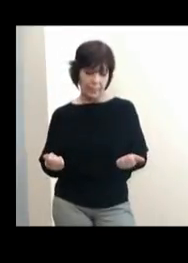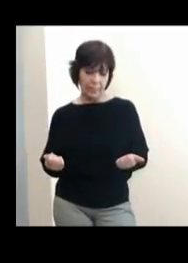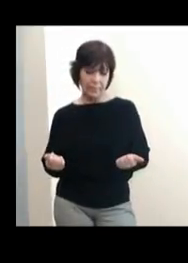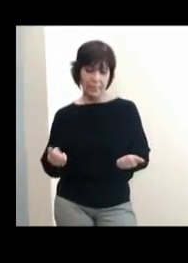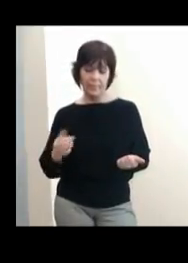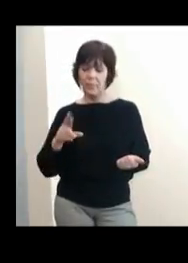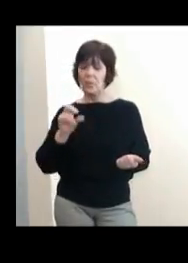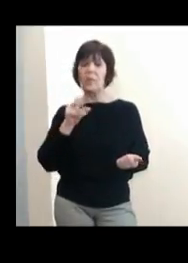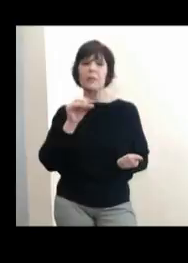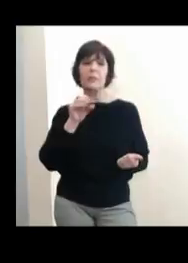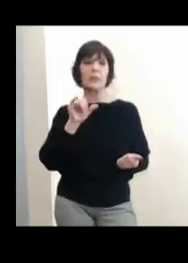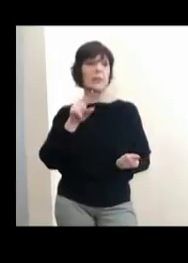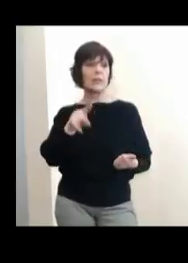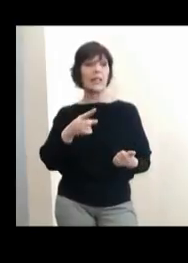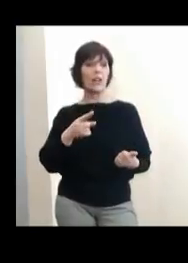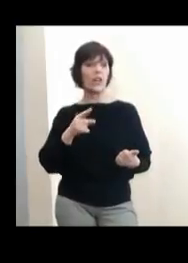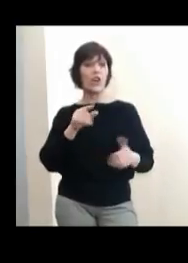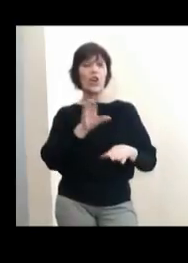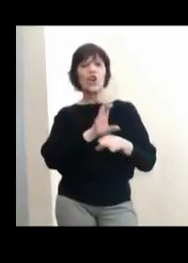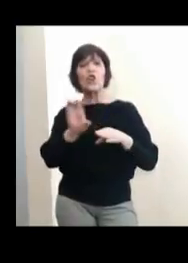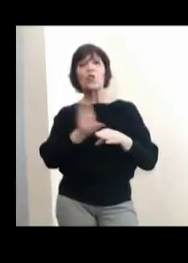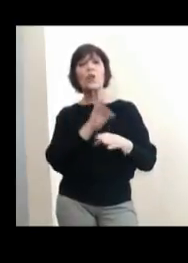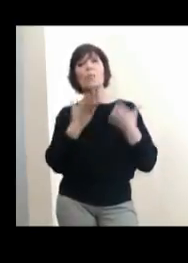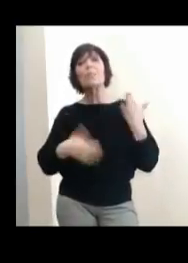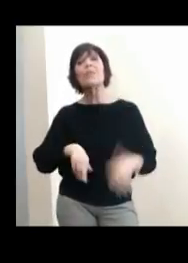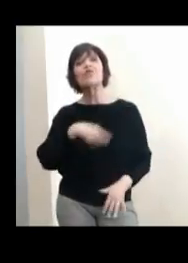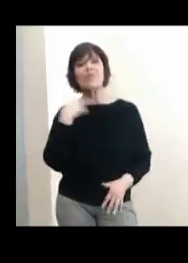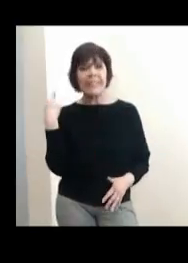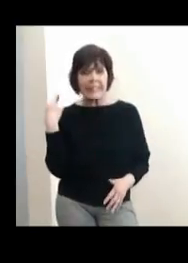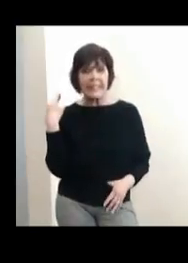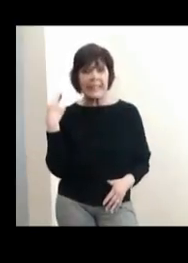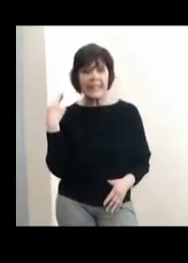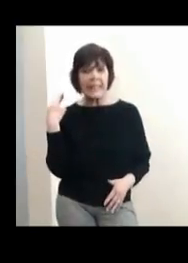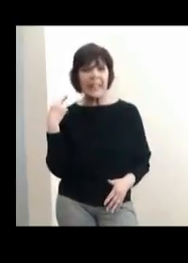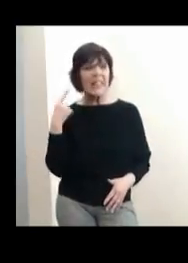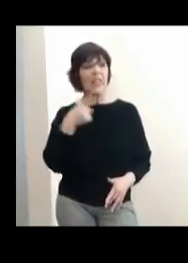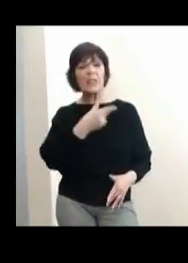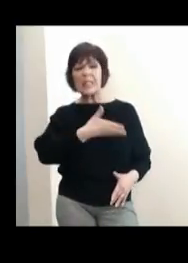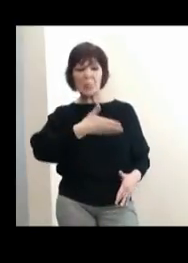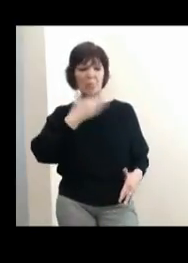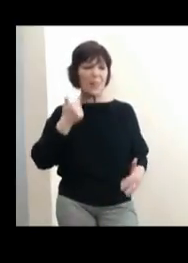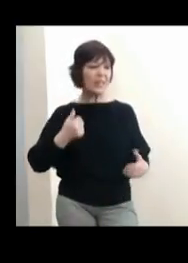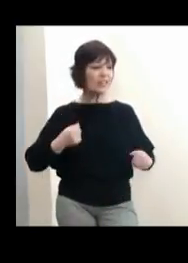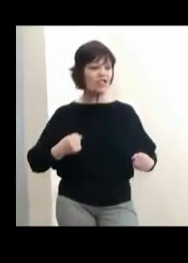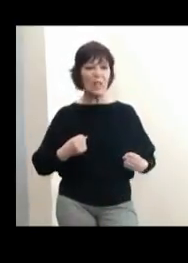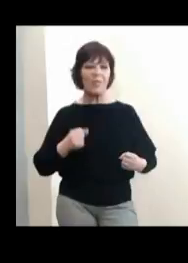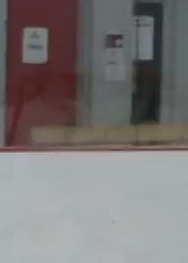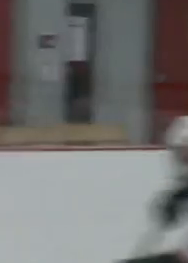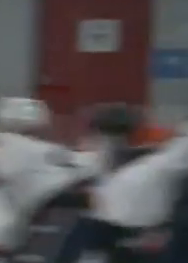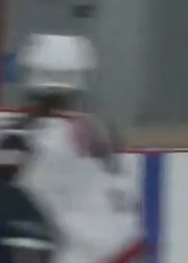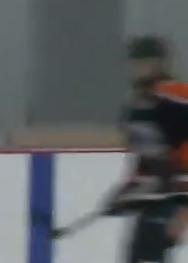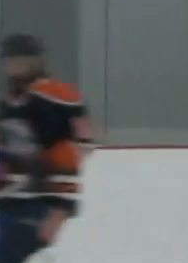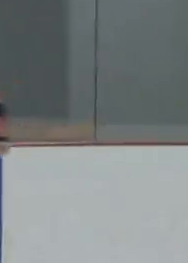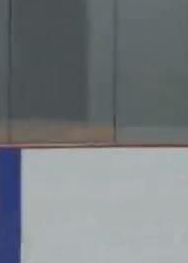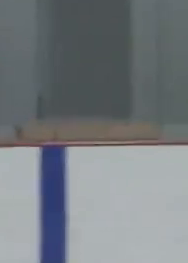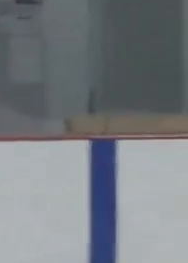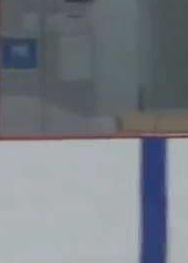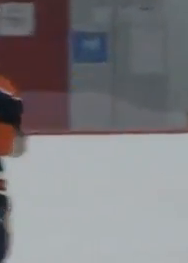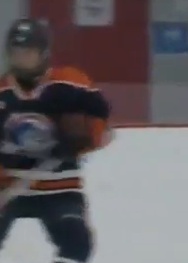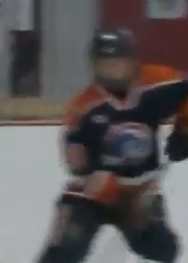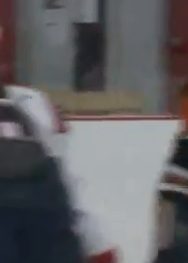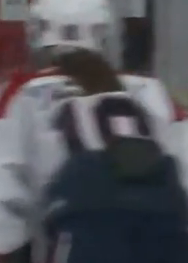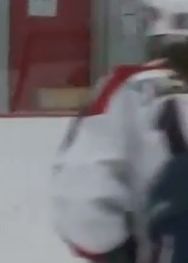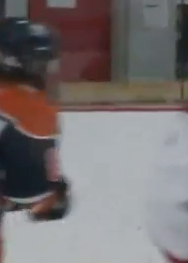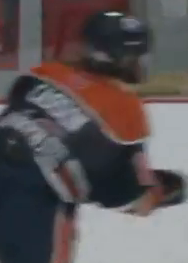Rasmus Ristolainen's career might be at risk, and he was probably in the best shape of any Sabre player.